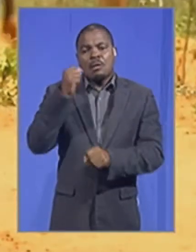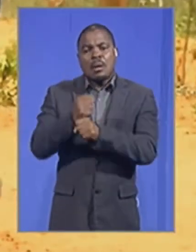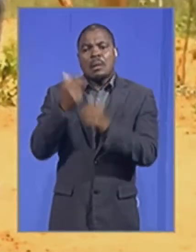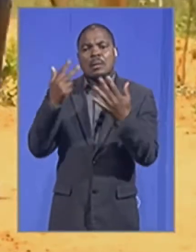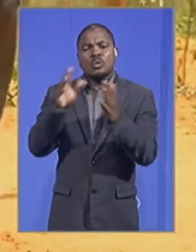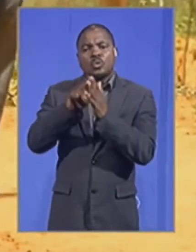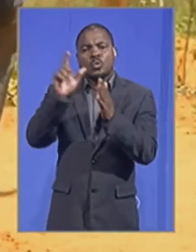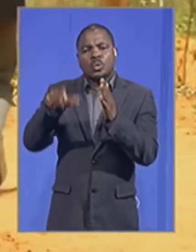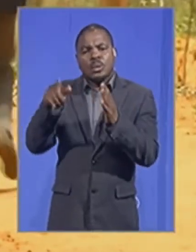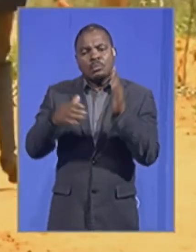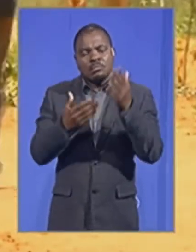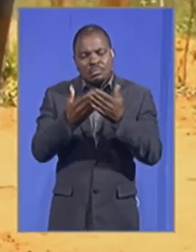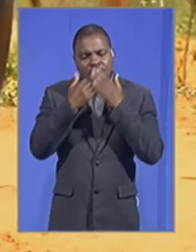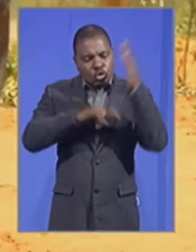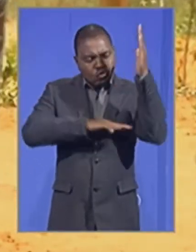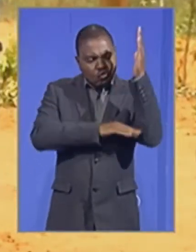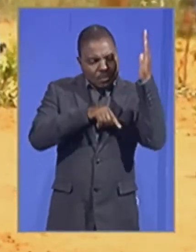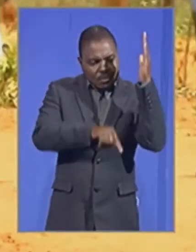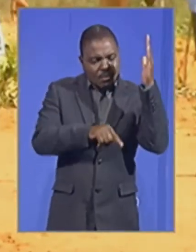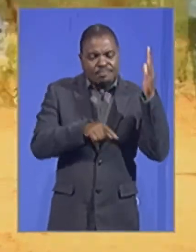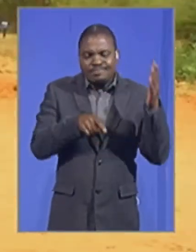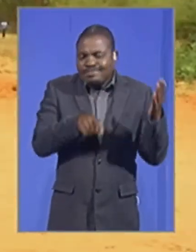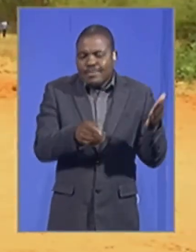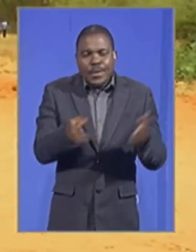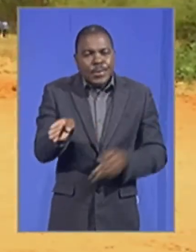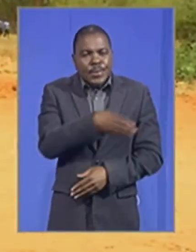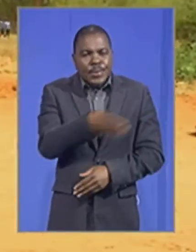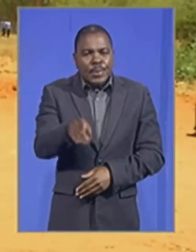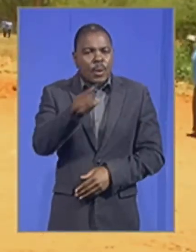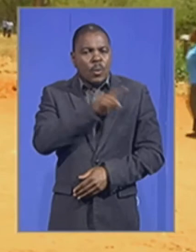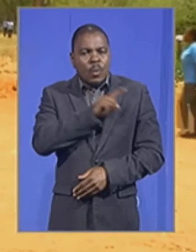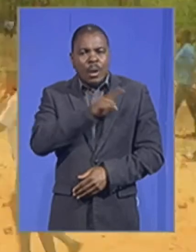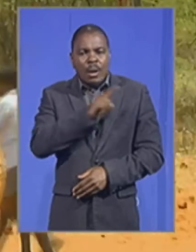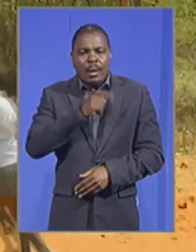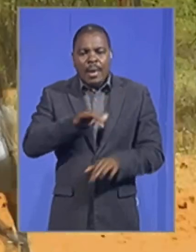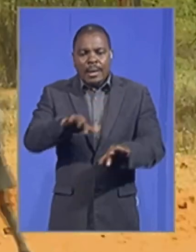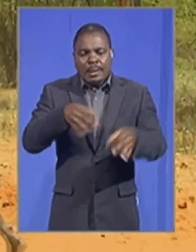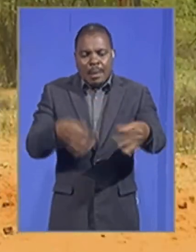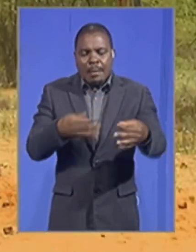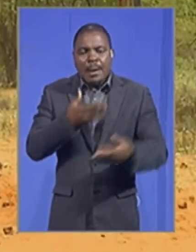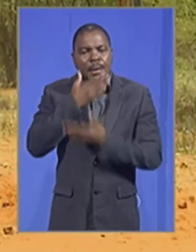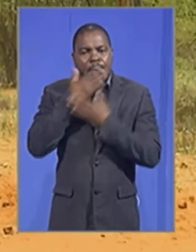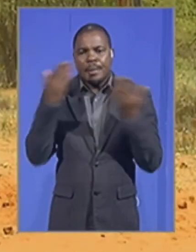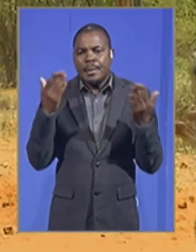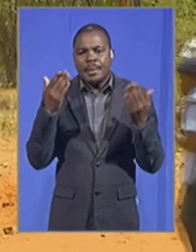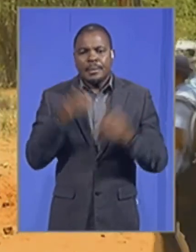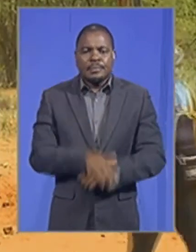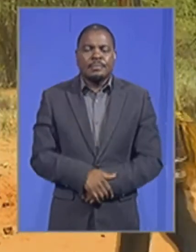tlase ga mohlare ba be ba se gona sekolong bjale ka ge go be go sena letlakala la ditlhahlobo leo ba le ngwalago.